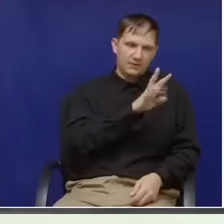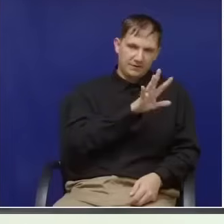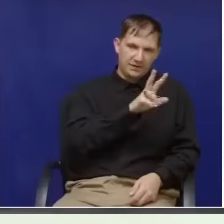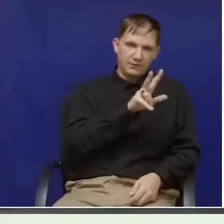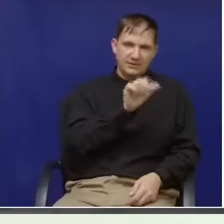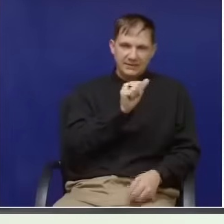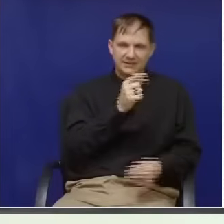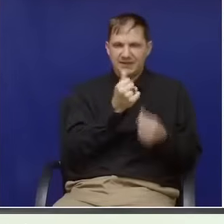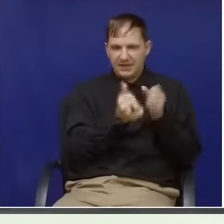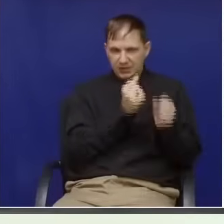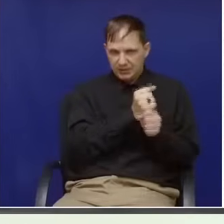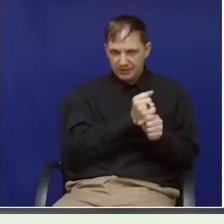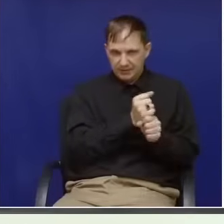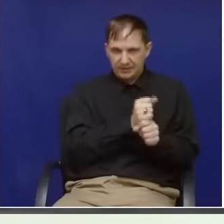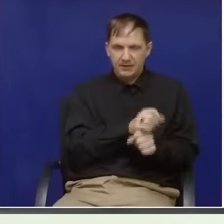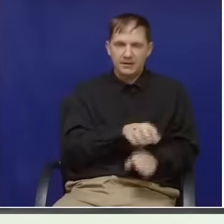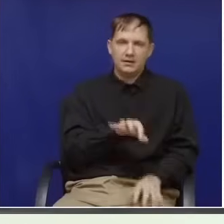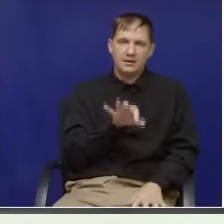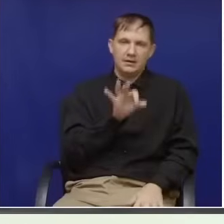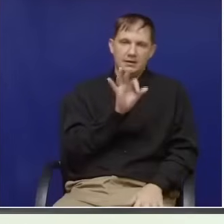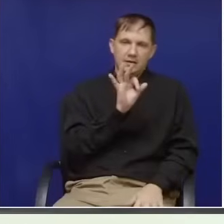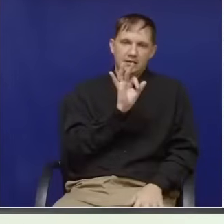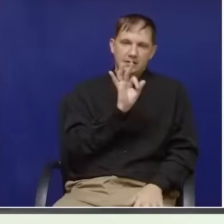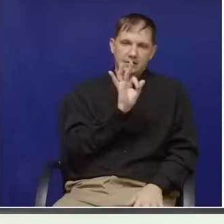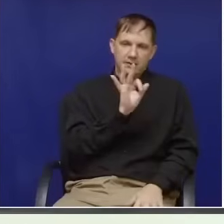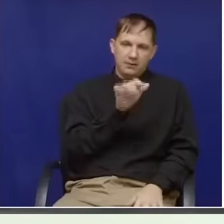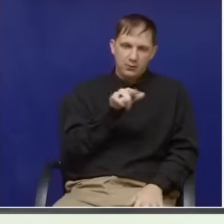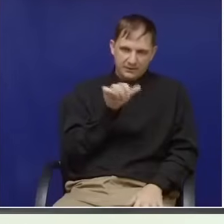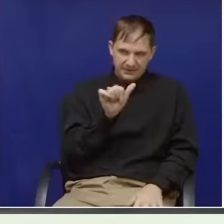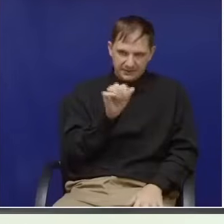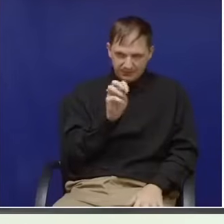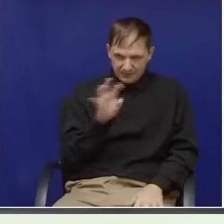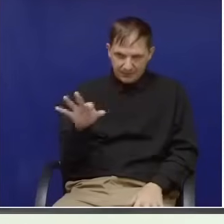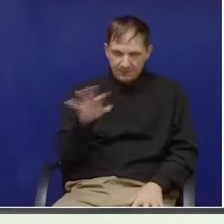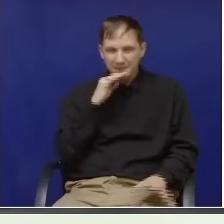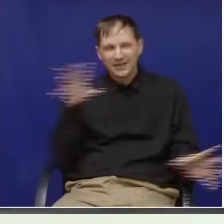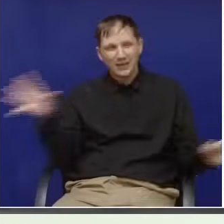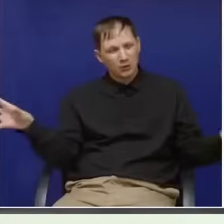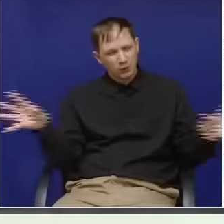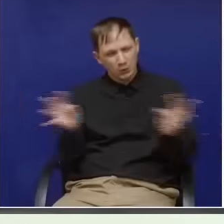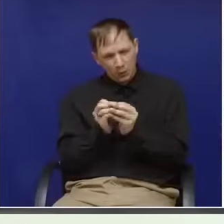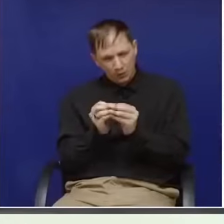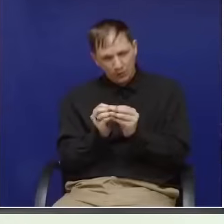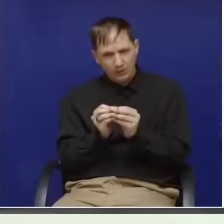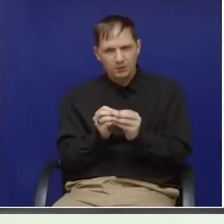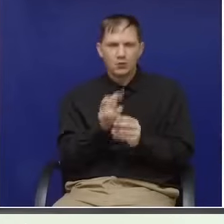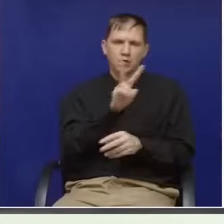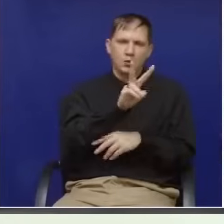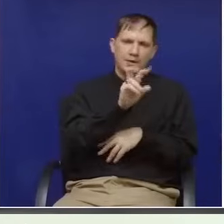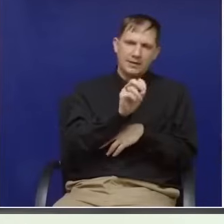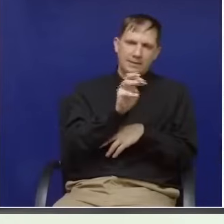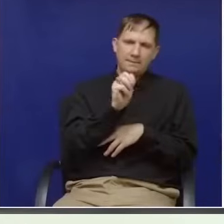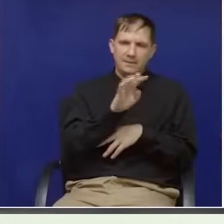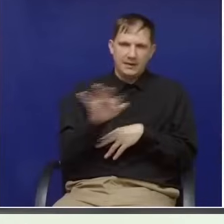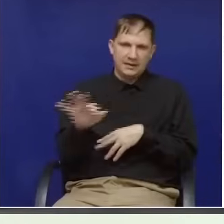25-26 is 3.6 million, giving a total of